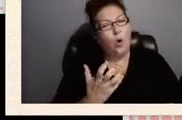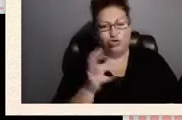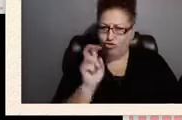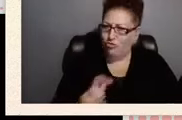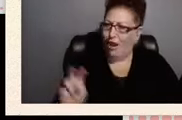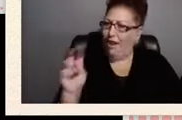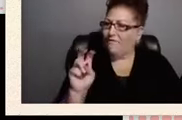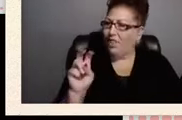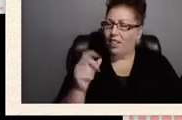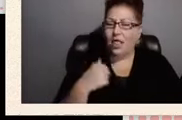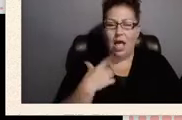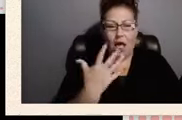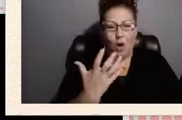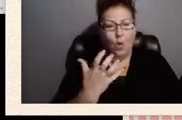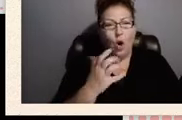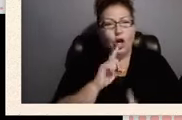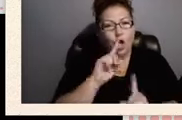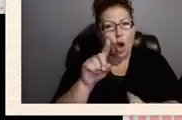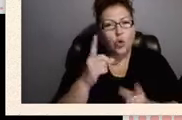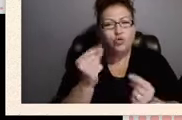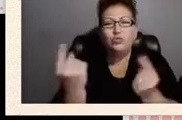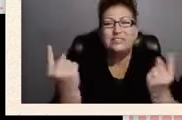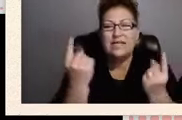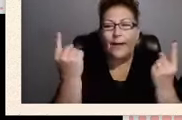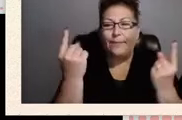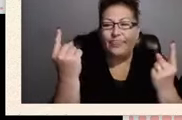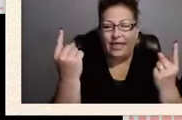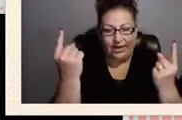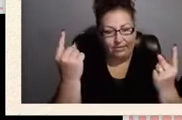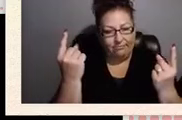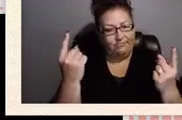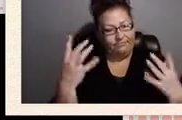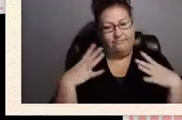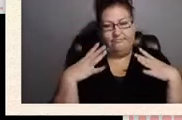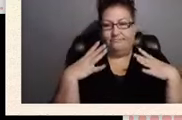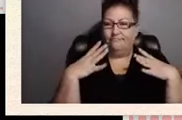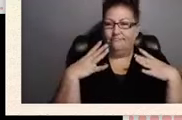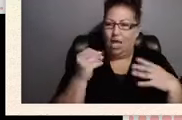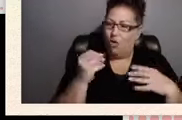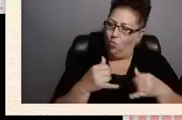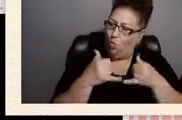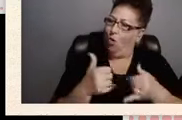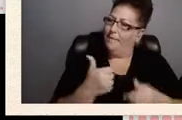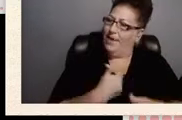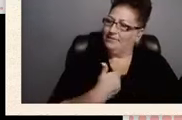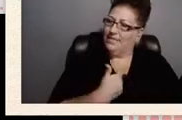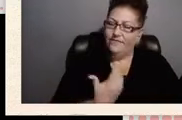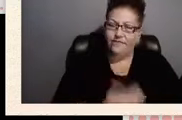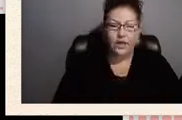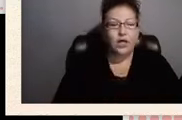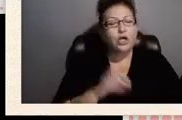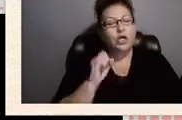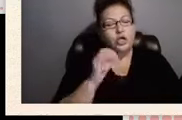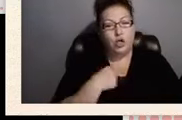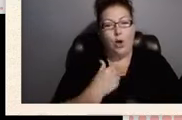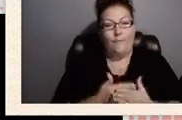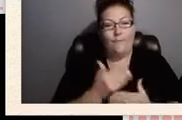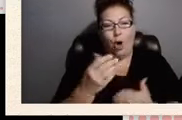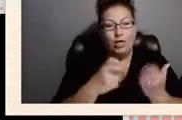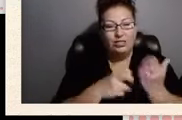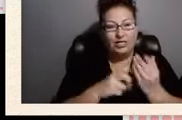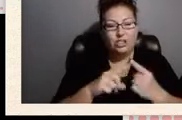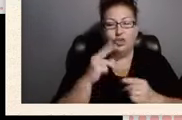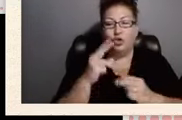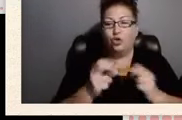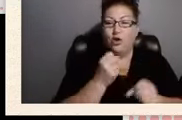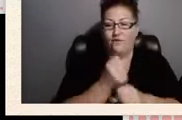to go do something and reward myself. So I bought tickets to Universal Orlando